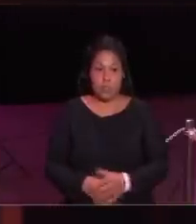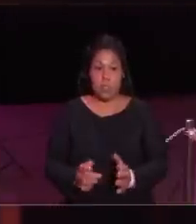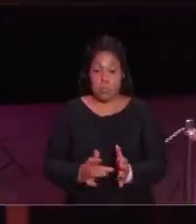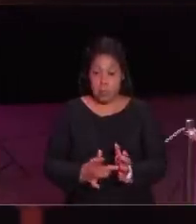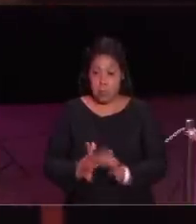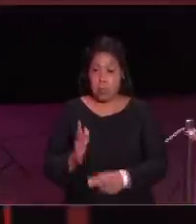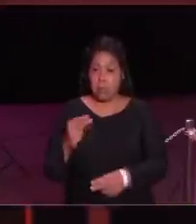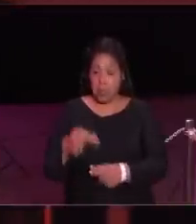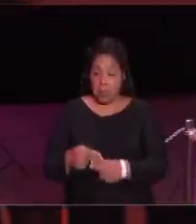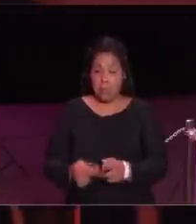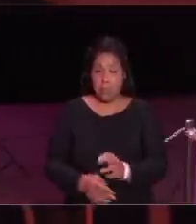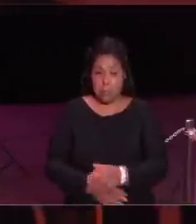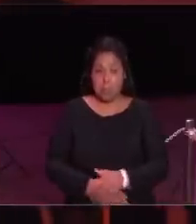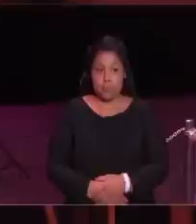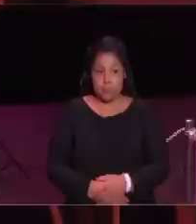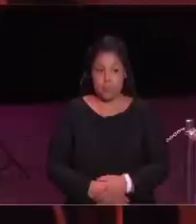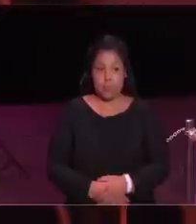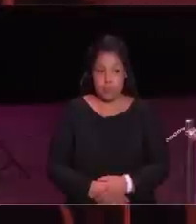Jesus'